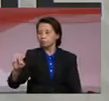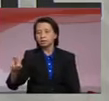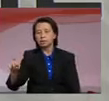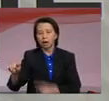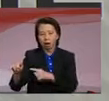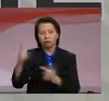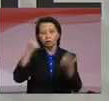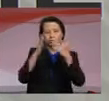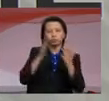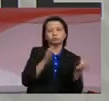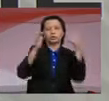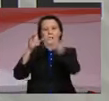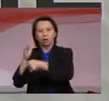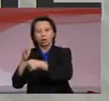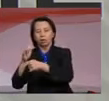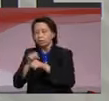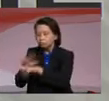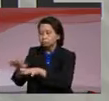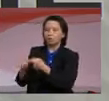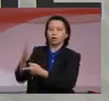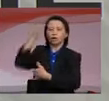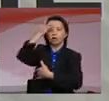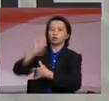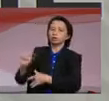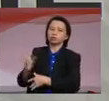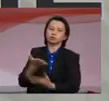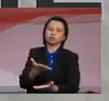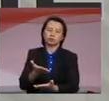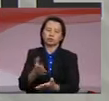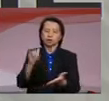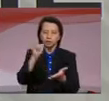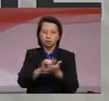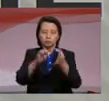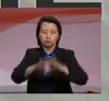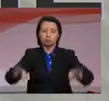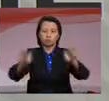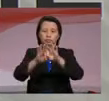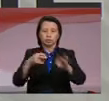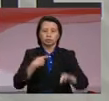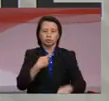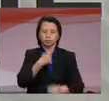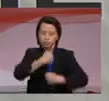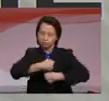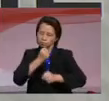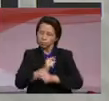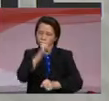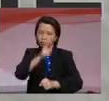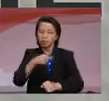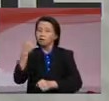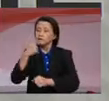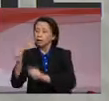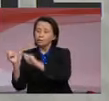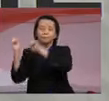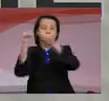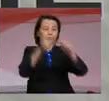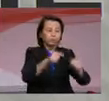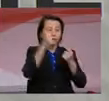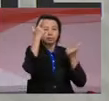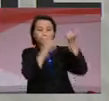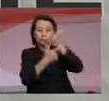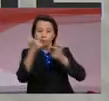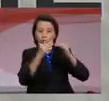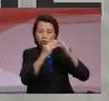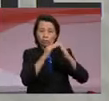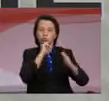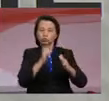the infection comes in. And as long, that's why it's important for us to make sure that those coming to visit old folks'